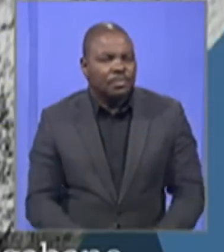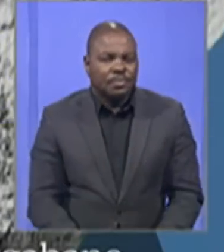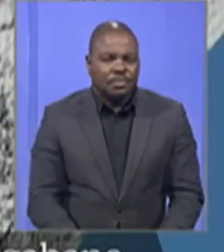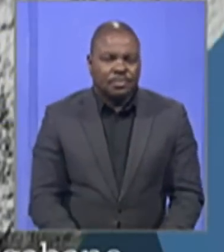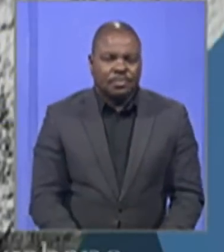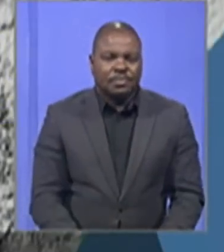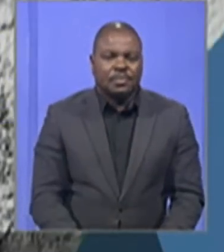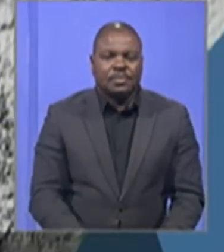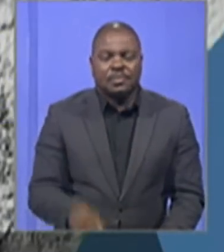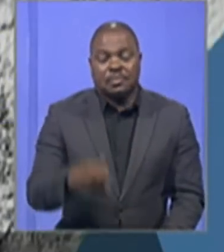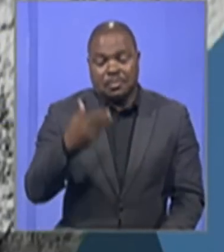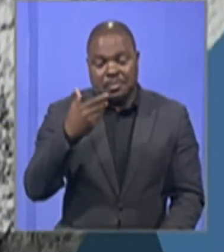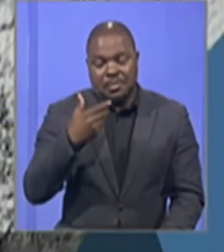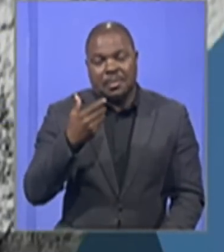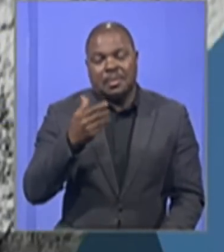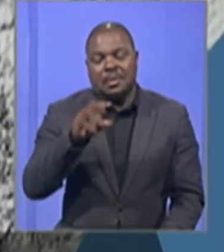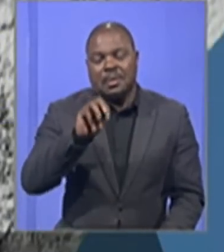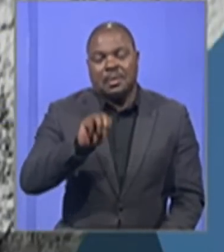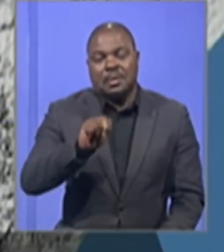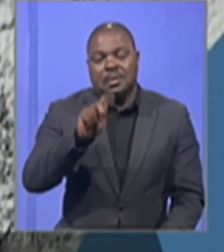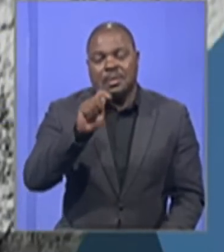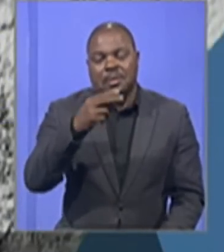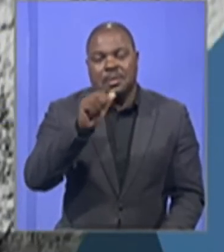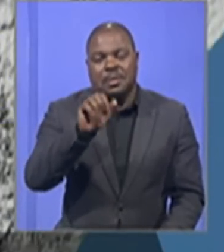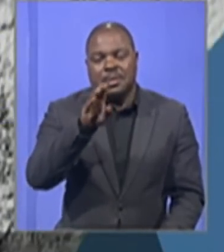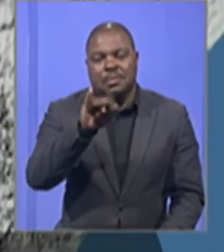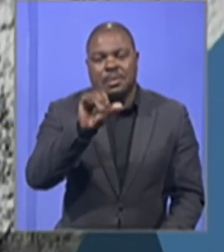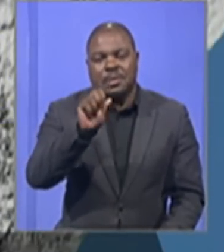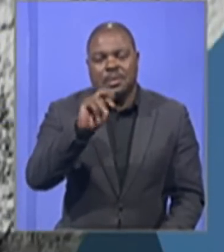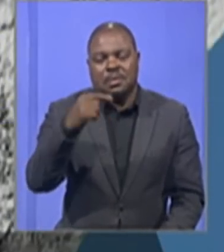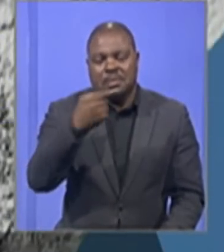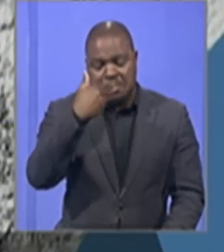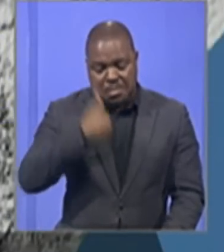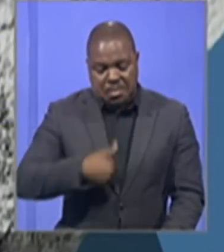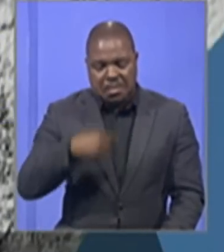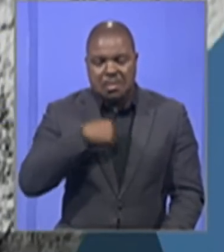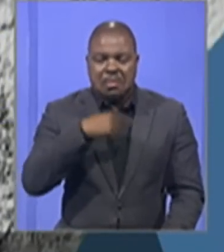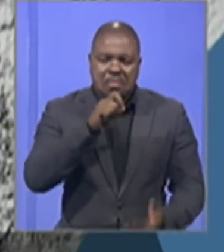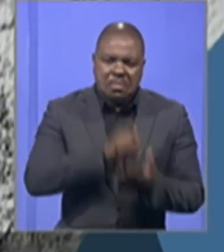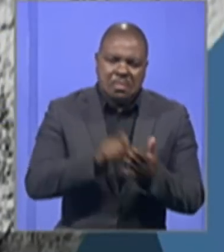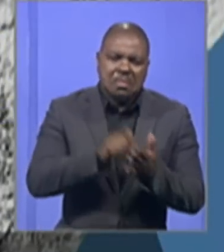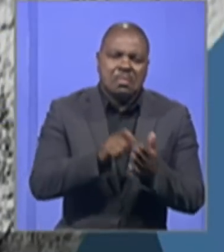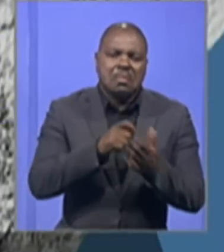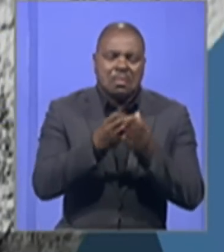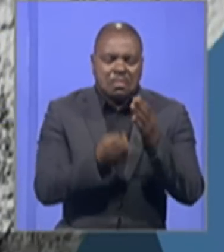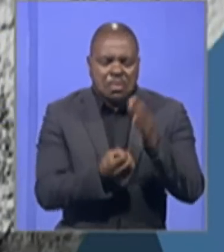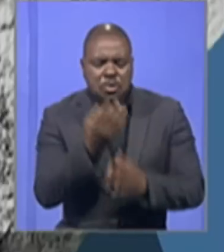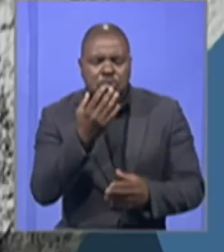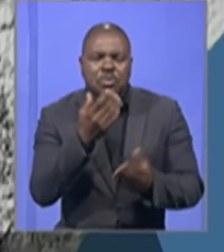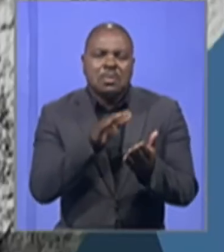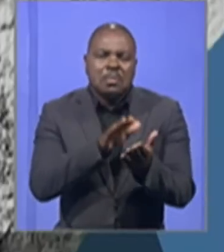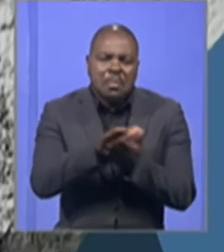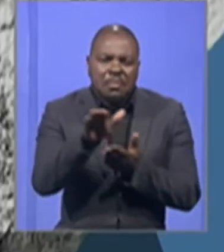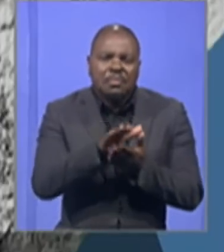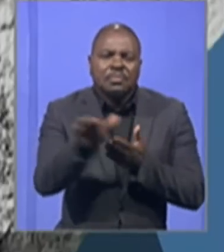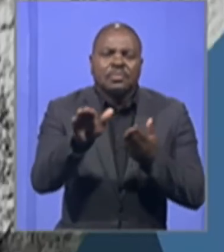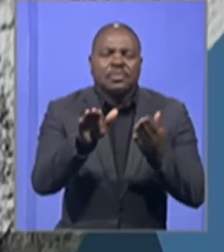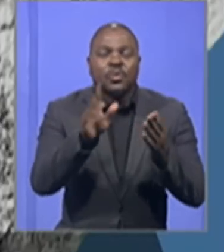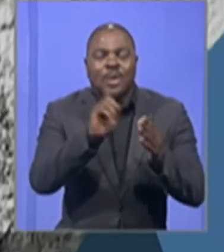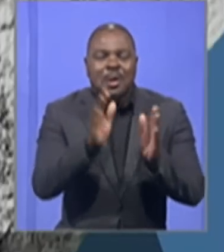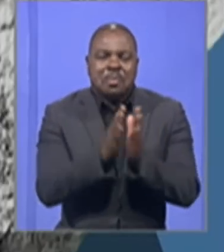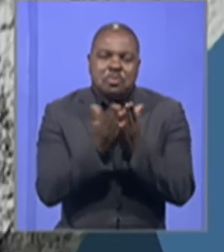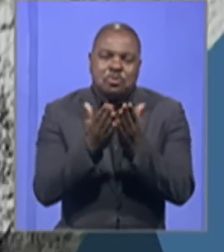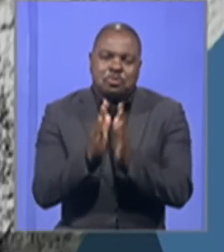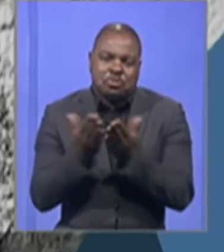Nthabiseng Jaros Jafta ke mongodi, ke mohlahisi, ke mophatlalatsi wa